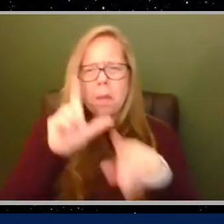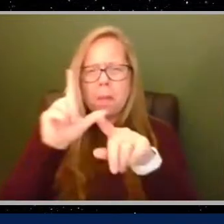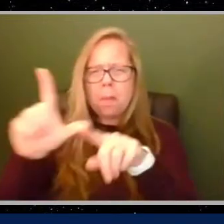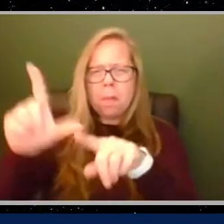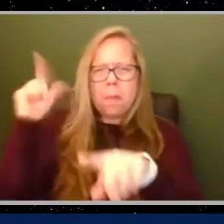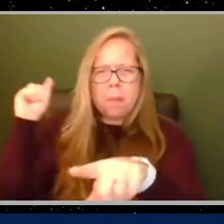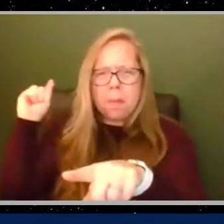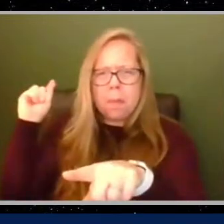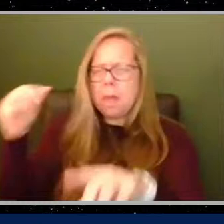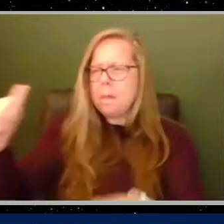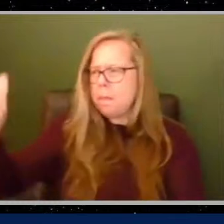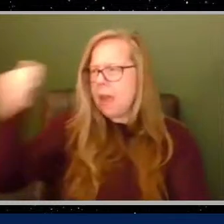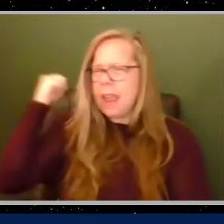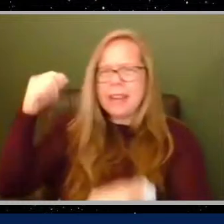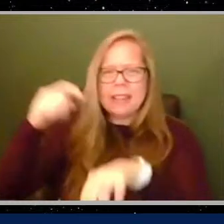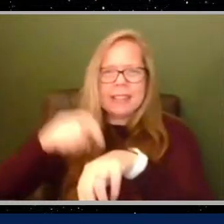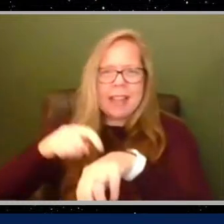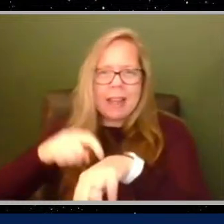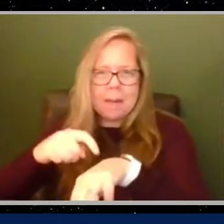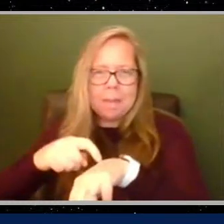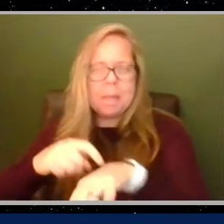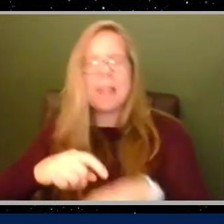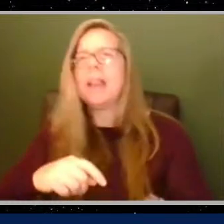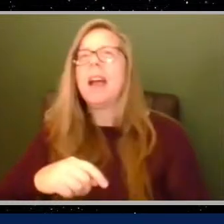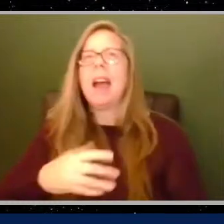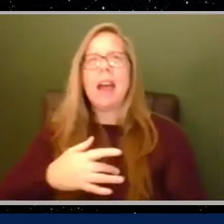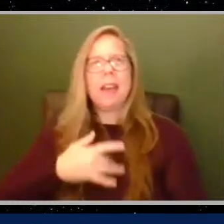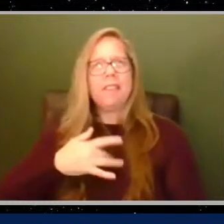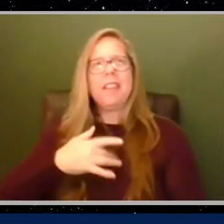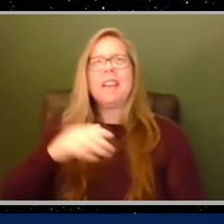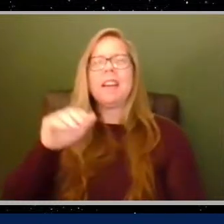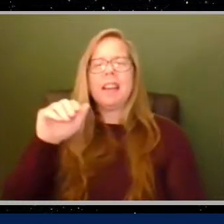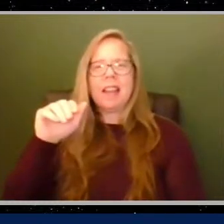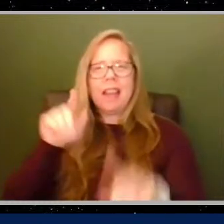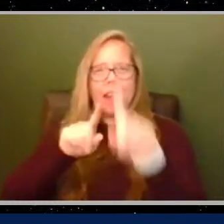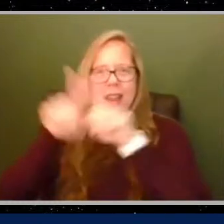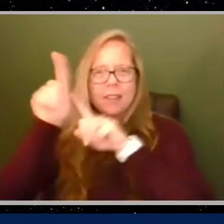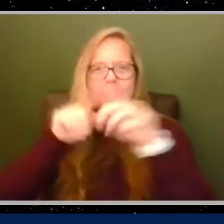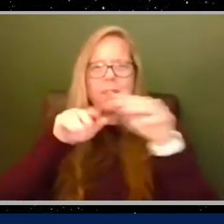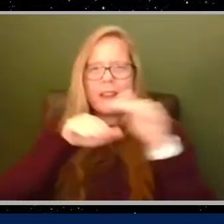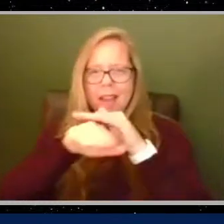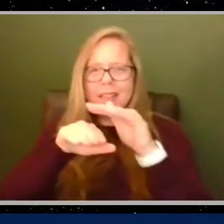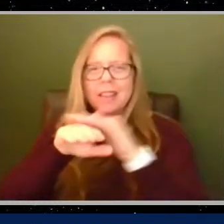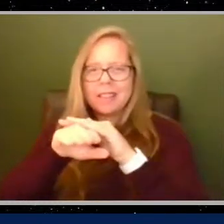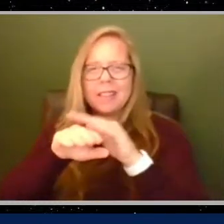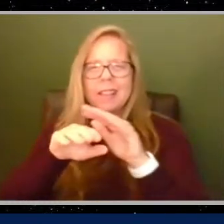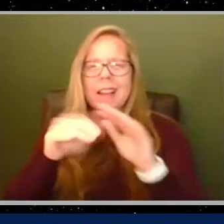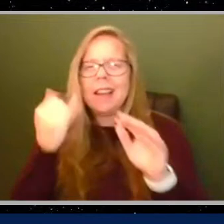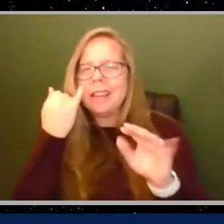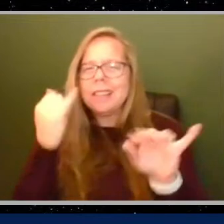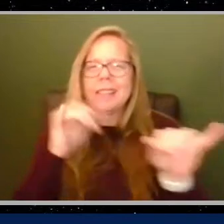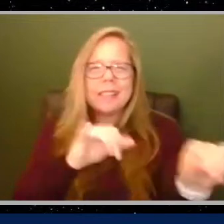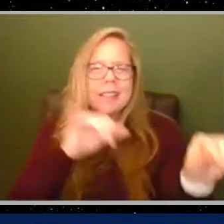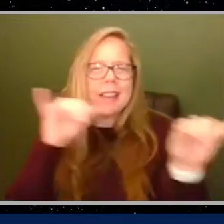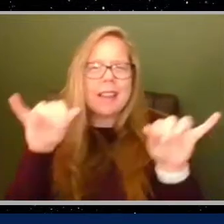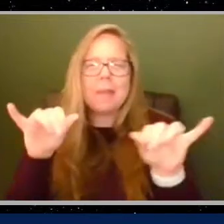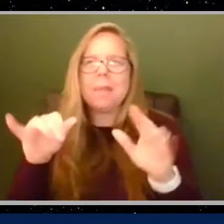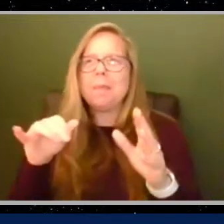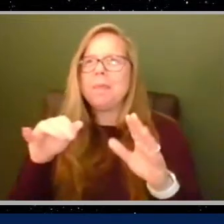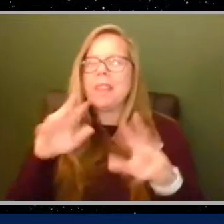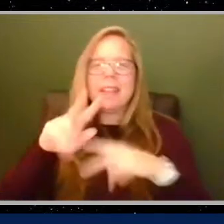flight, and I see AstroAccess as being a part of that story of hopefully